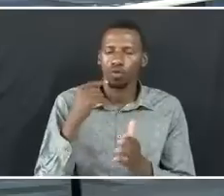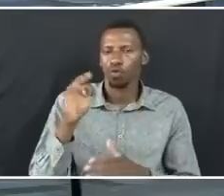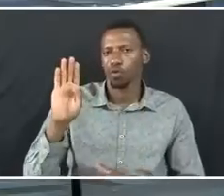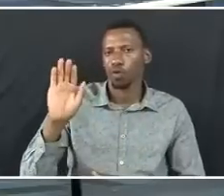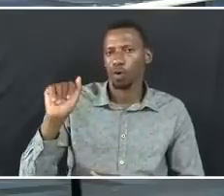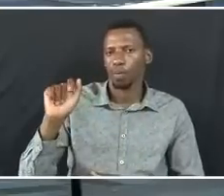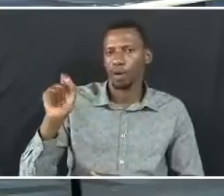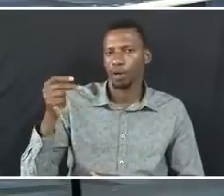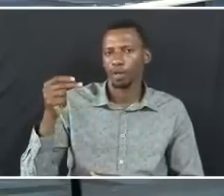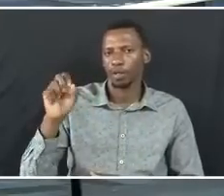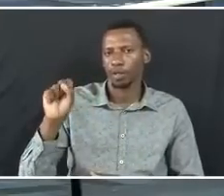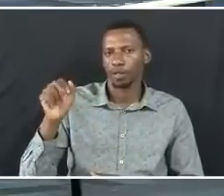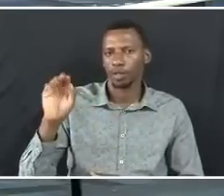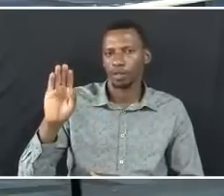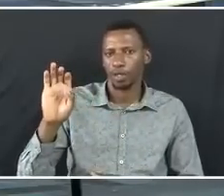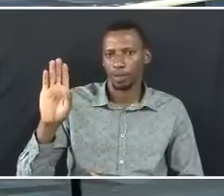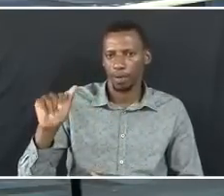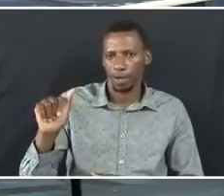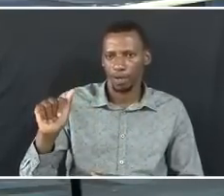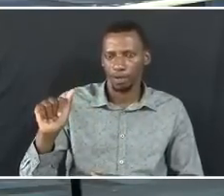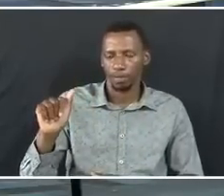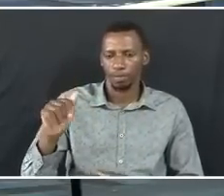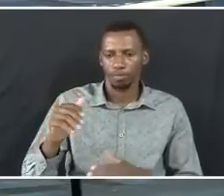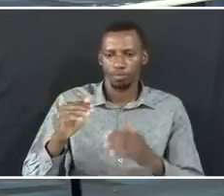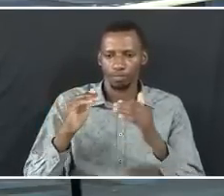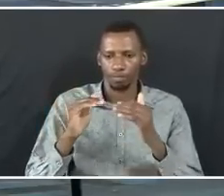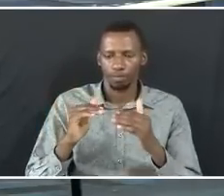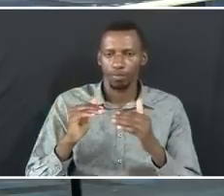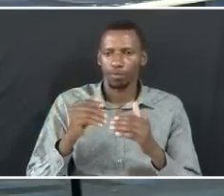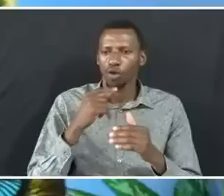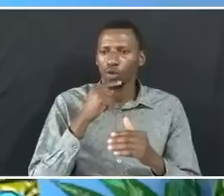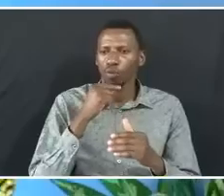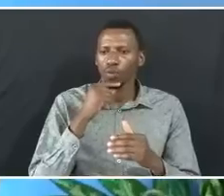Then there's this boy who raped a stepsister.